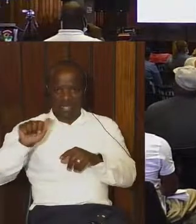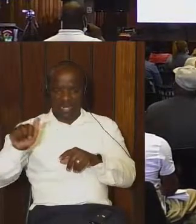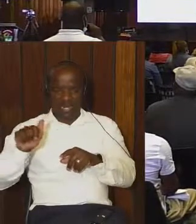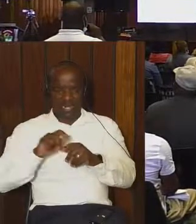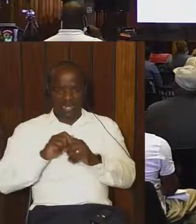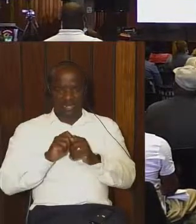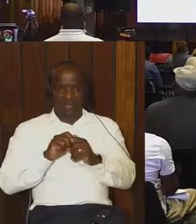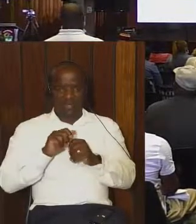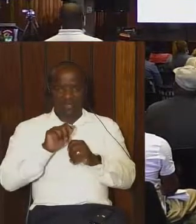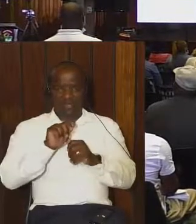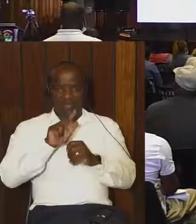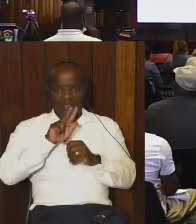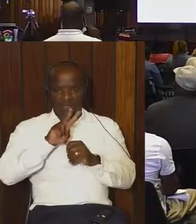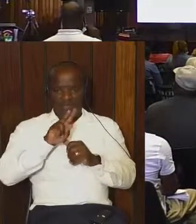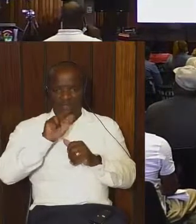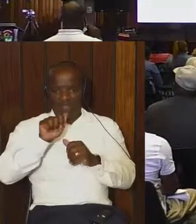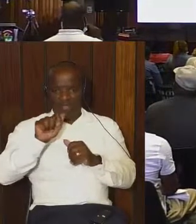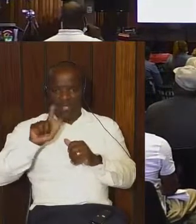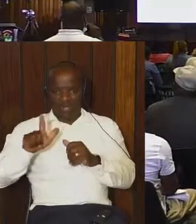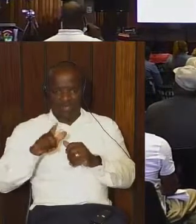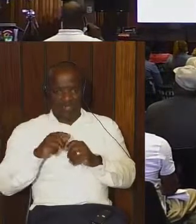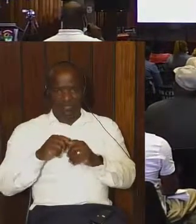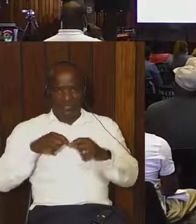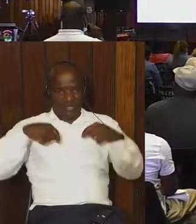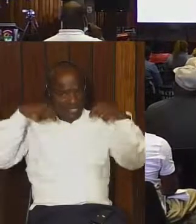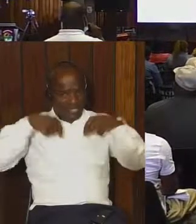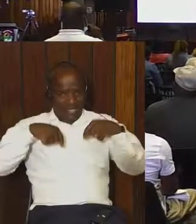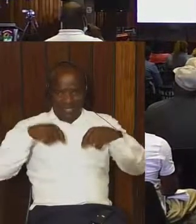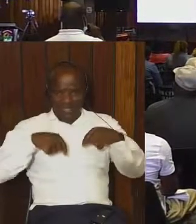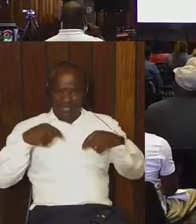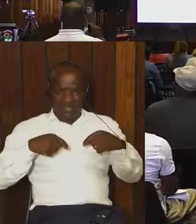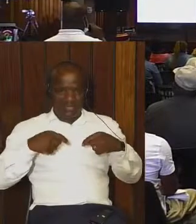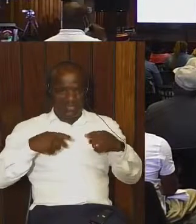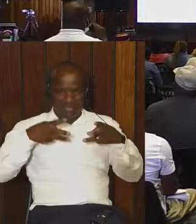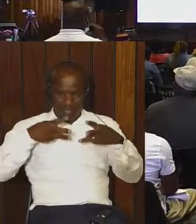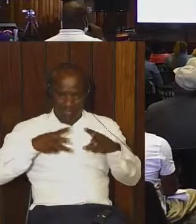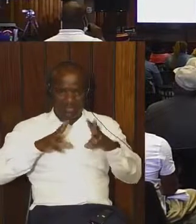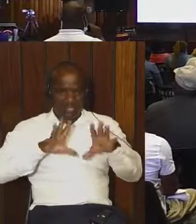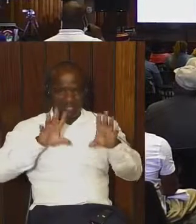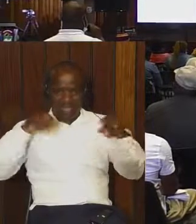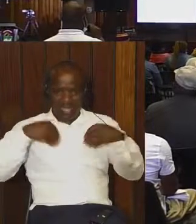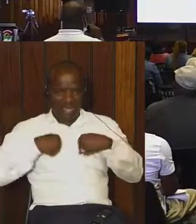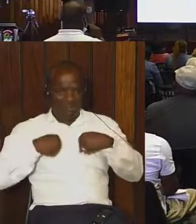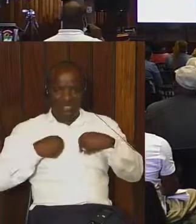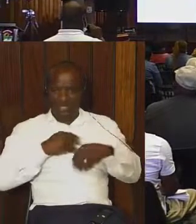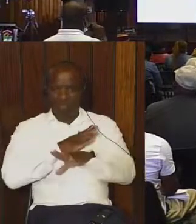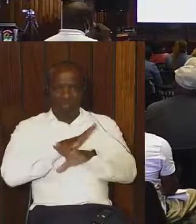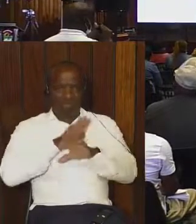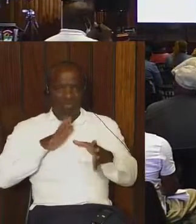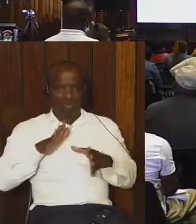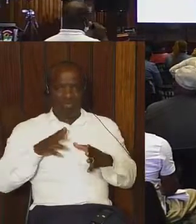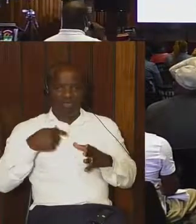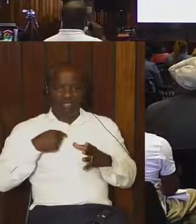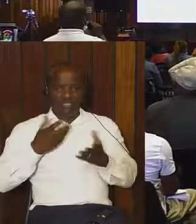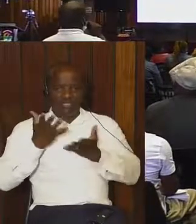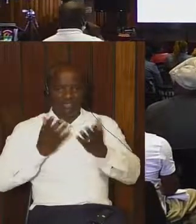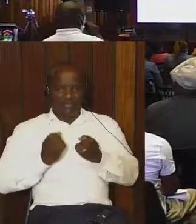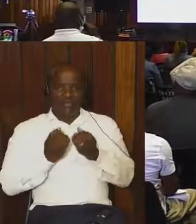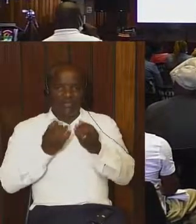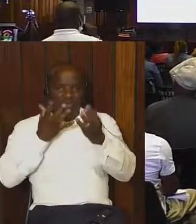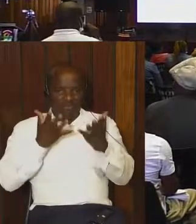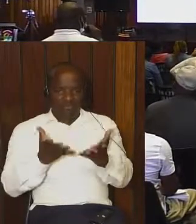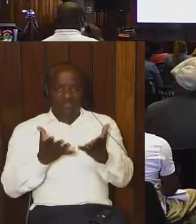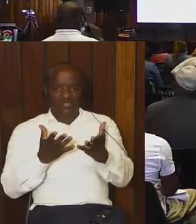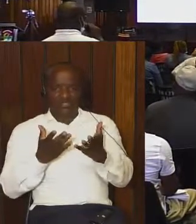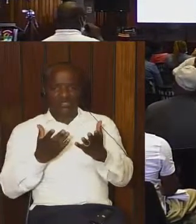This cannot be tolerated anymore. You're talking about professional service providers. Let me ask you, have